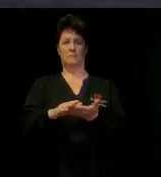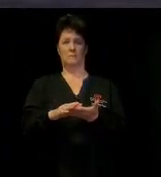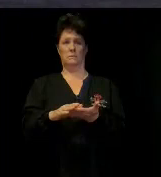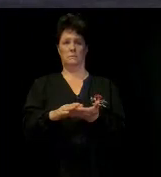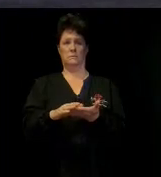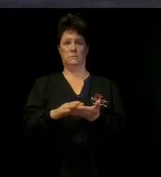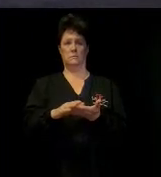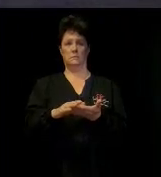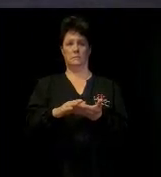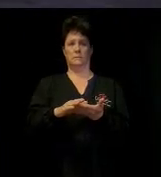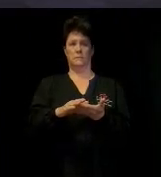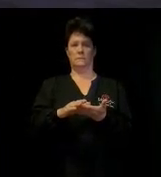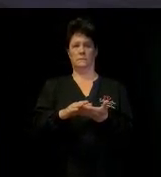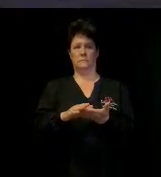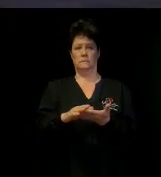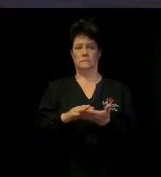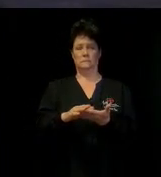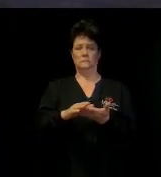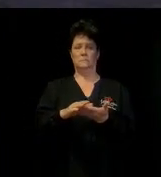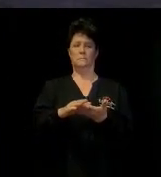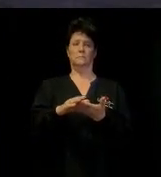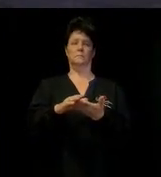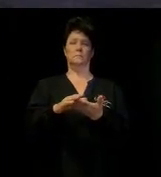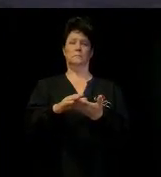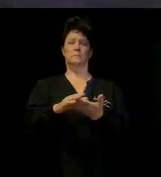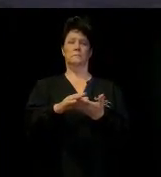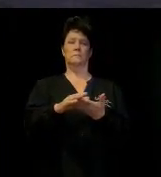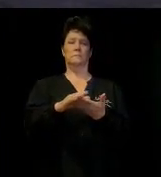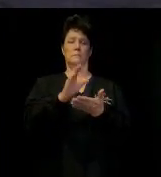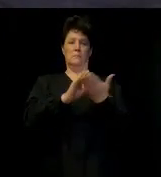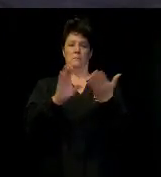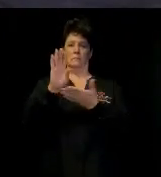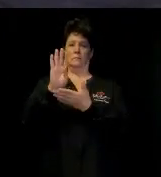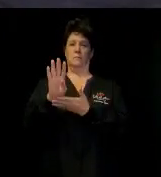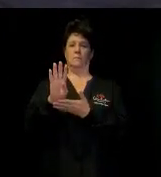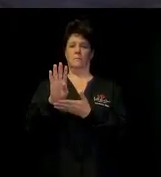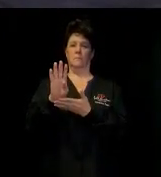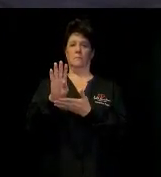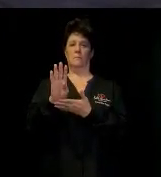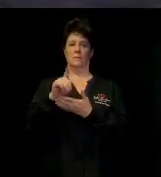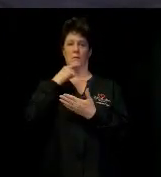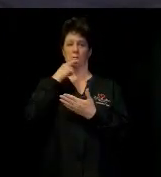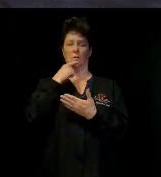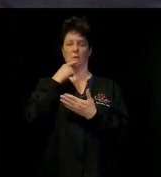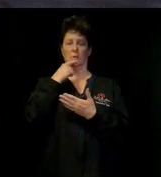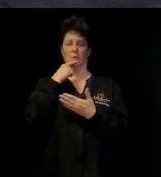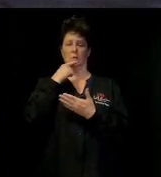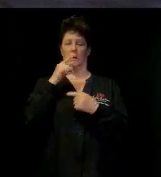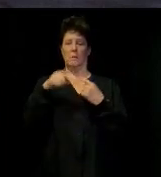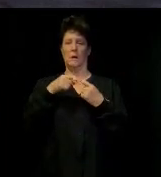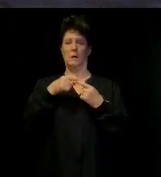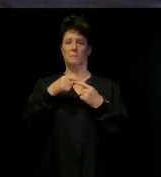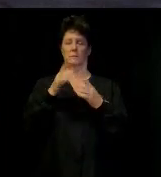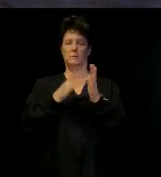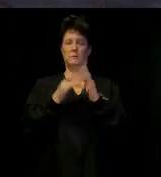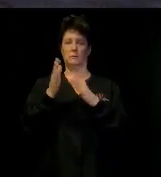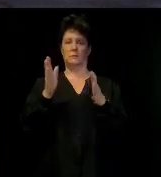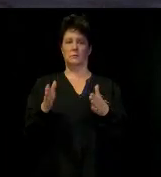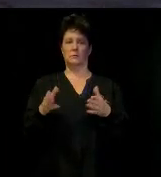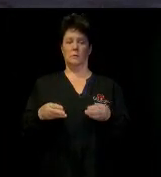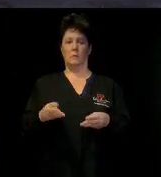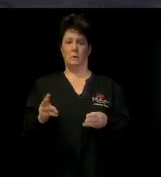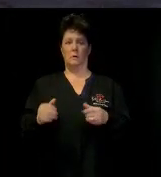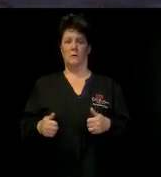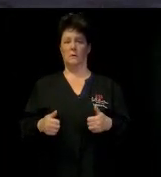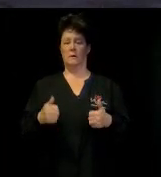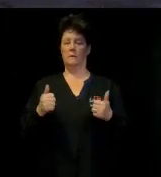loaded. Actually, at the top of that chapter 4, it talks about the Christian way of living, or the Christian nature. Very,